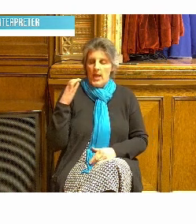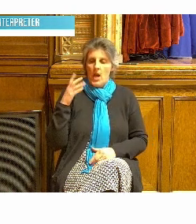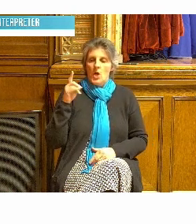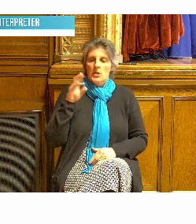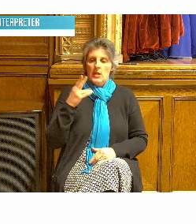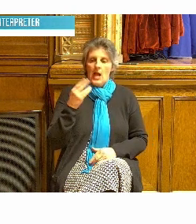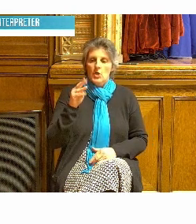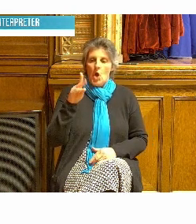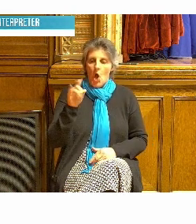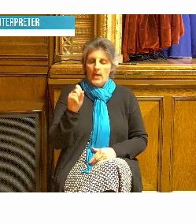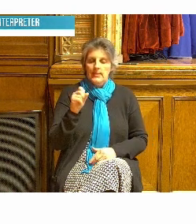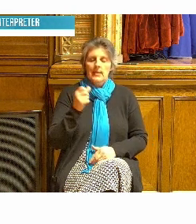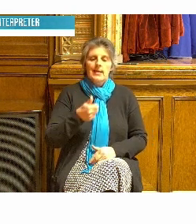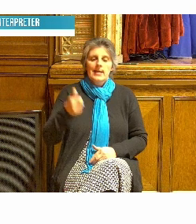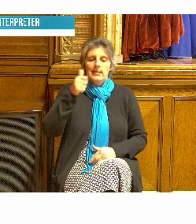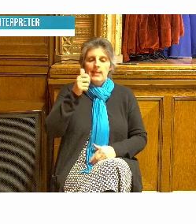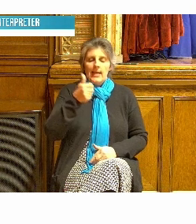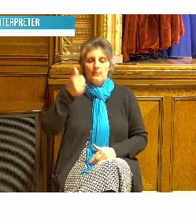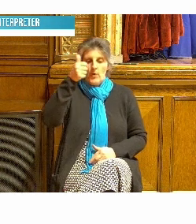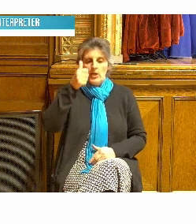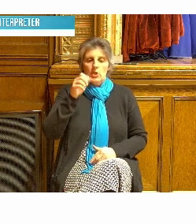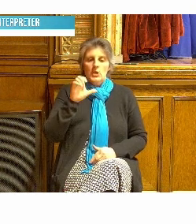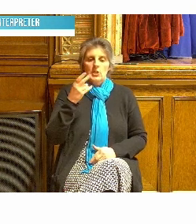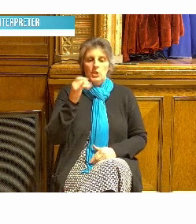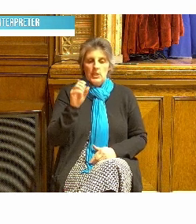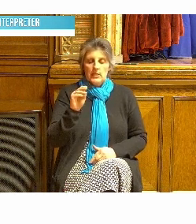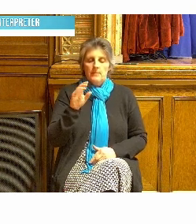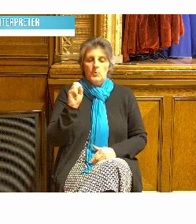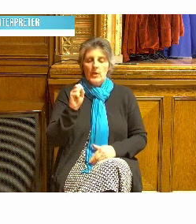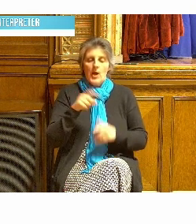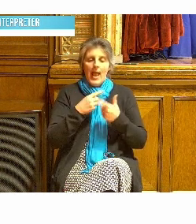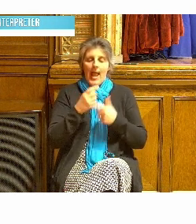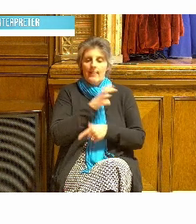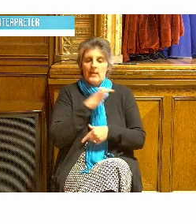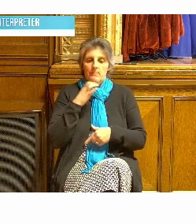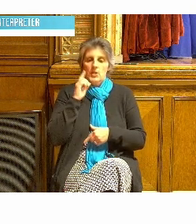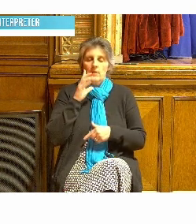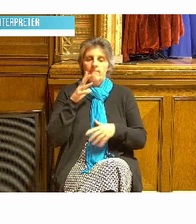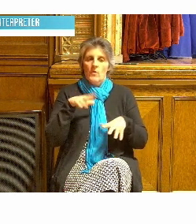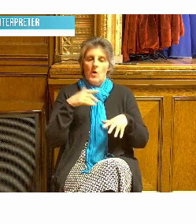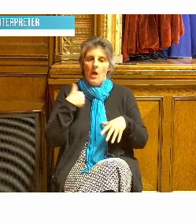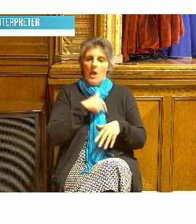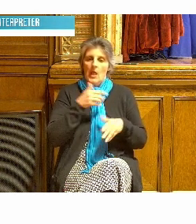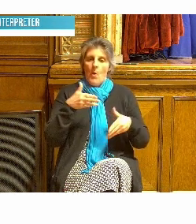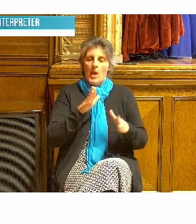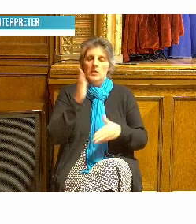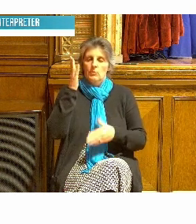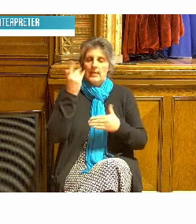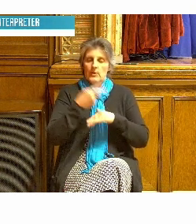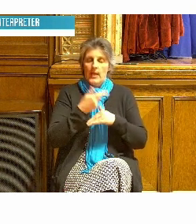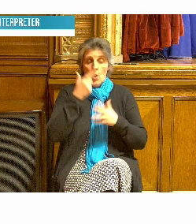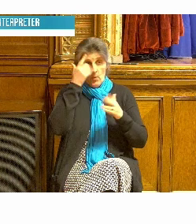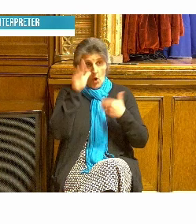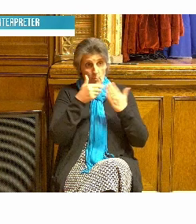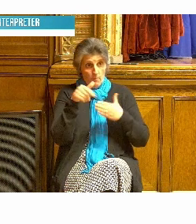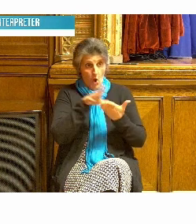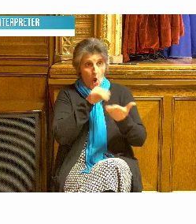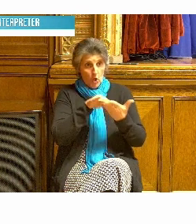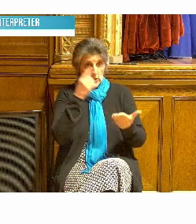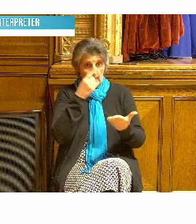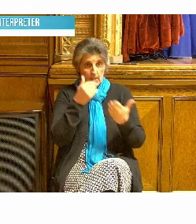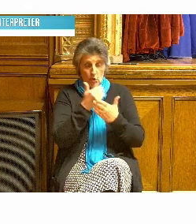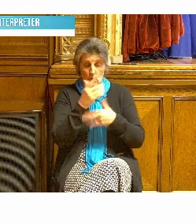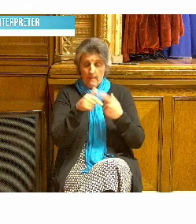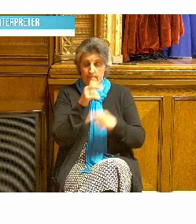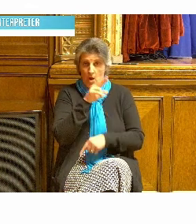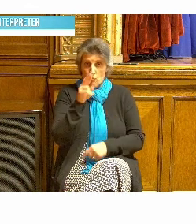Dr. Hawkins, Executive Director Chisholm Straker, and the Commission for having us here today. We hope you've all learned at least something new